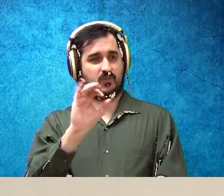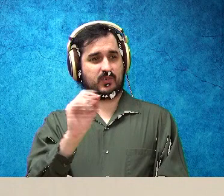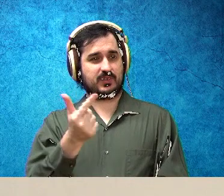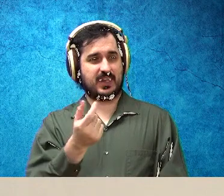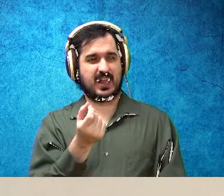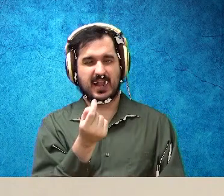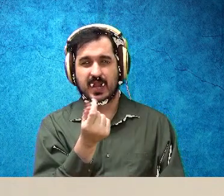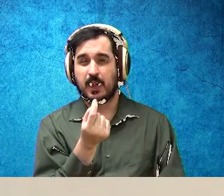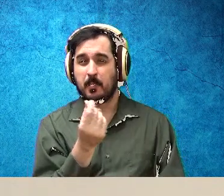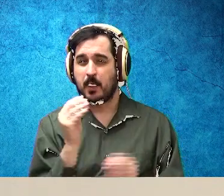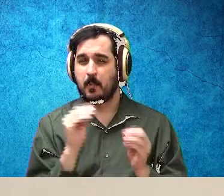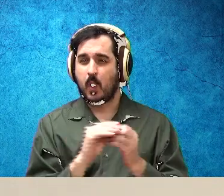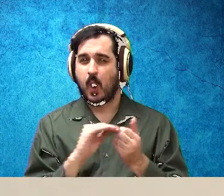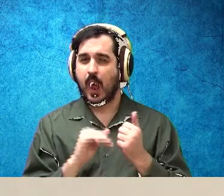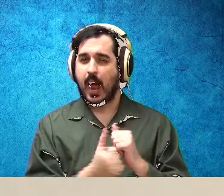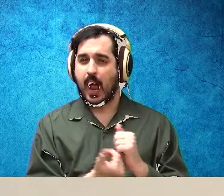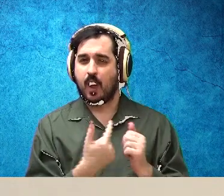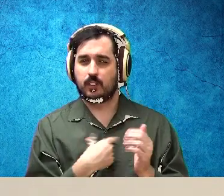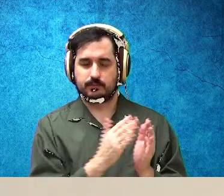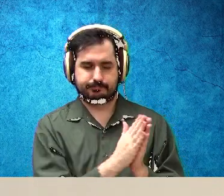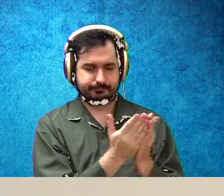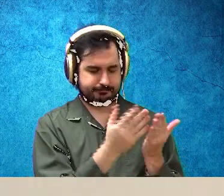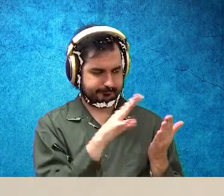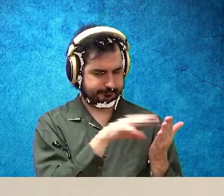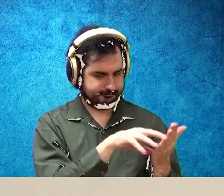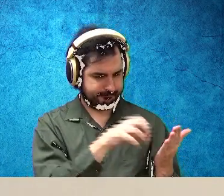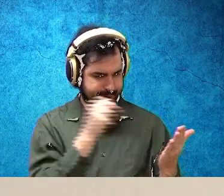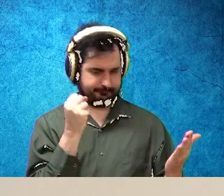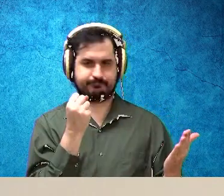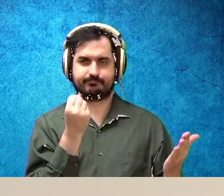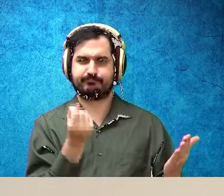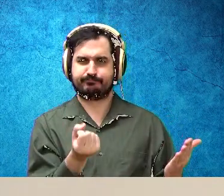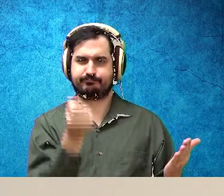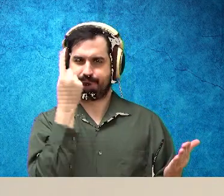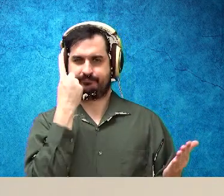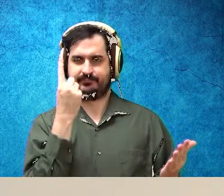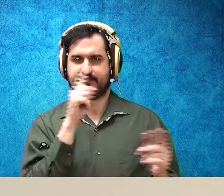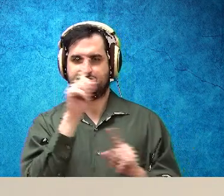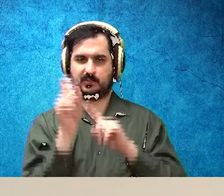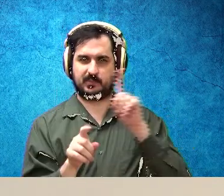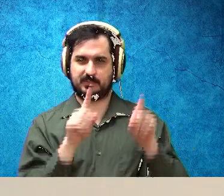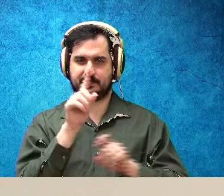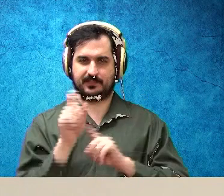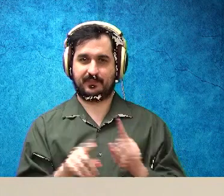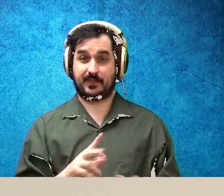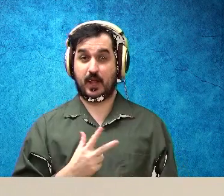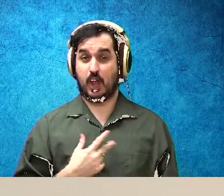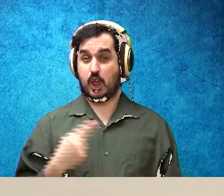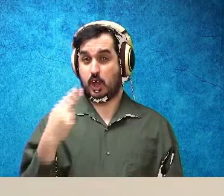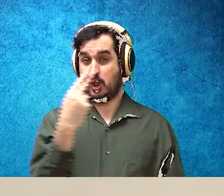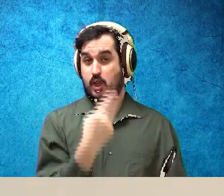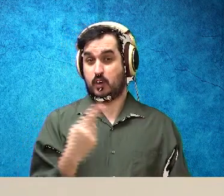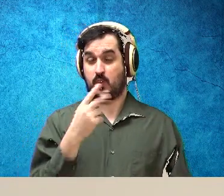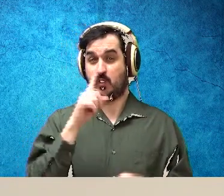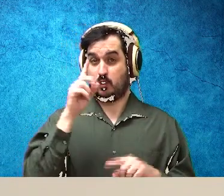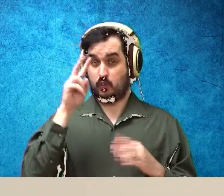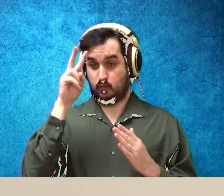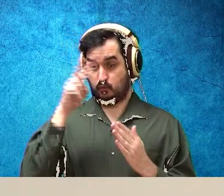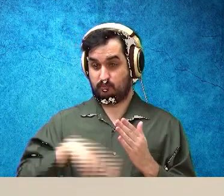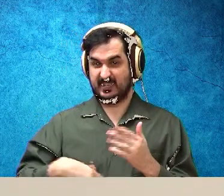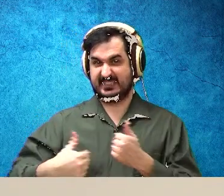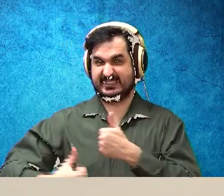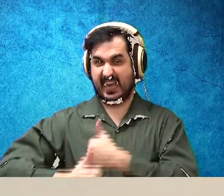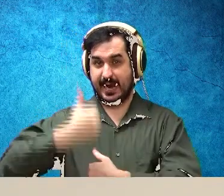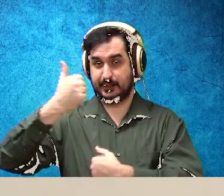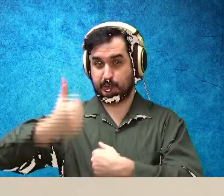stuff out of the passage to answer our questions. On Thursday, we're going to read Danger that is in your packet. If